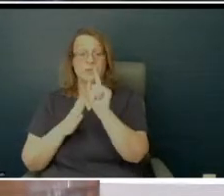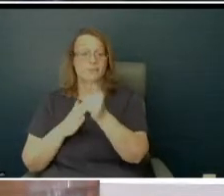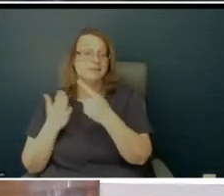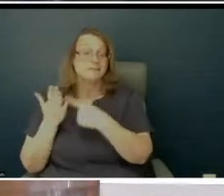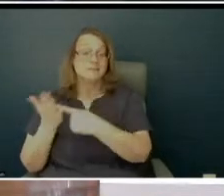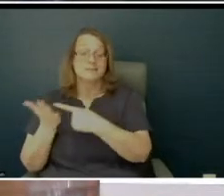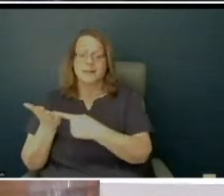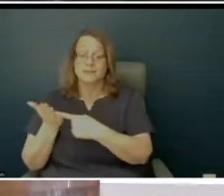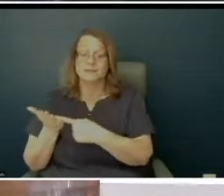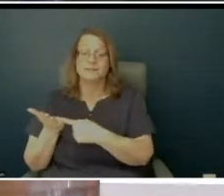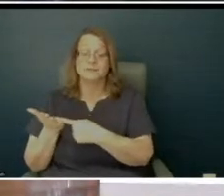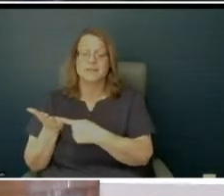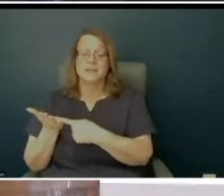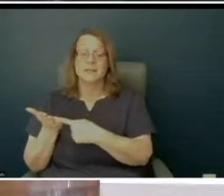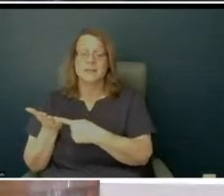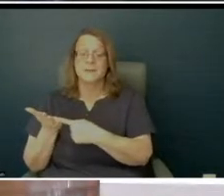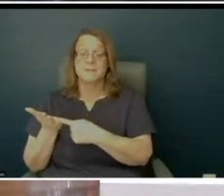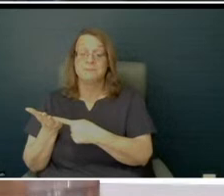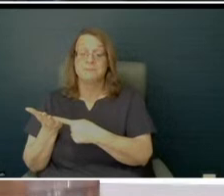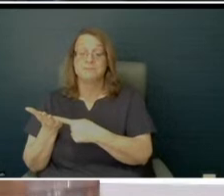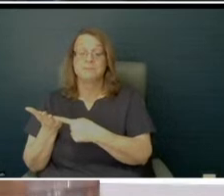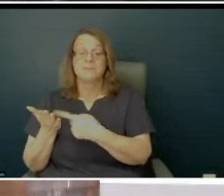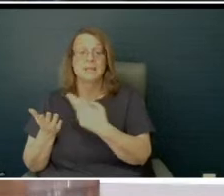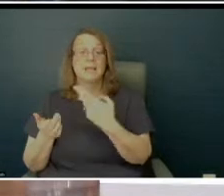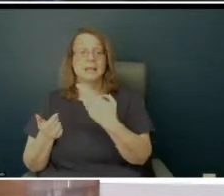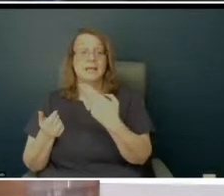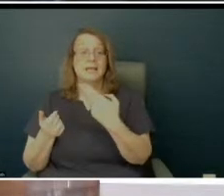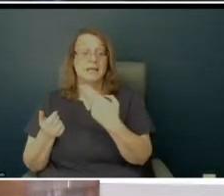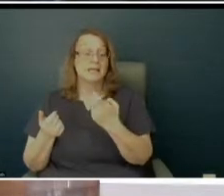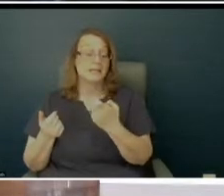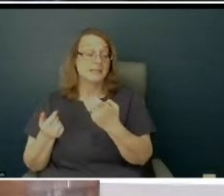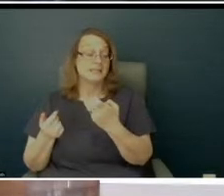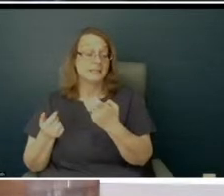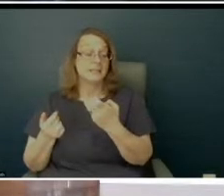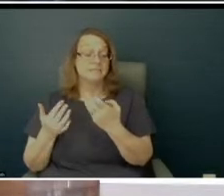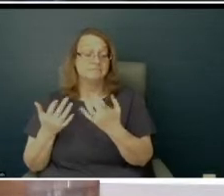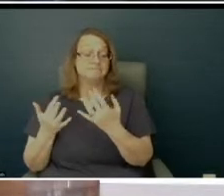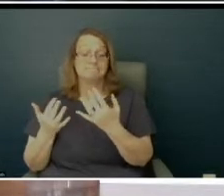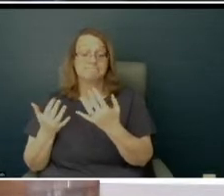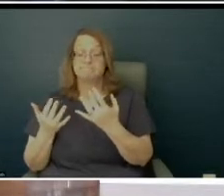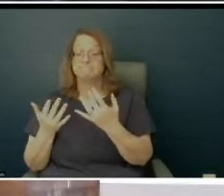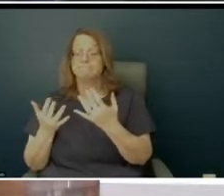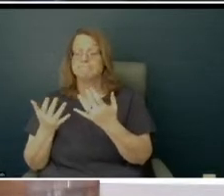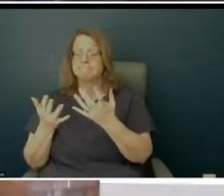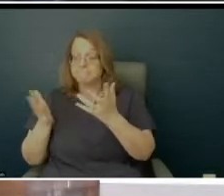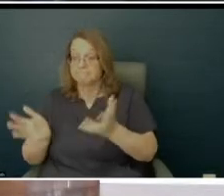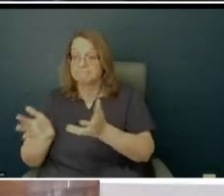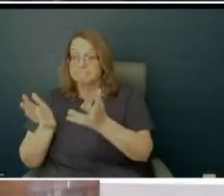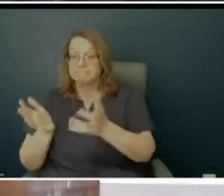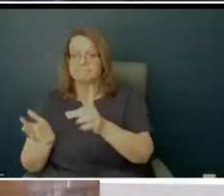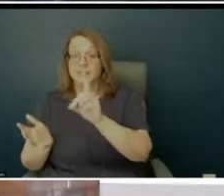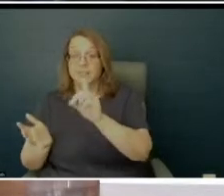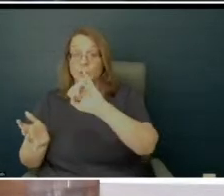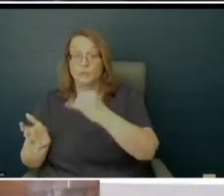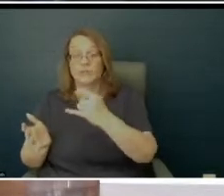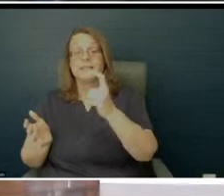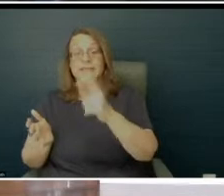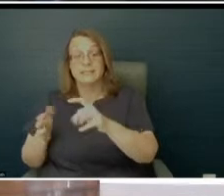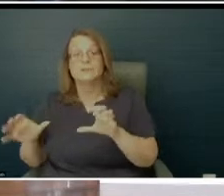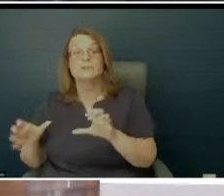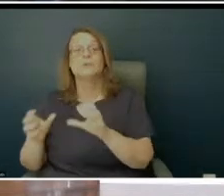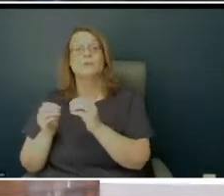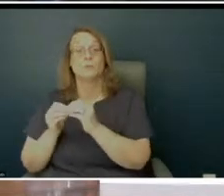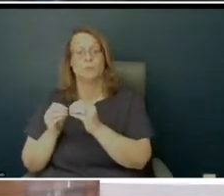that, with him urging that the Department of Justice should be doing more